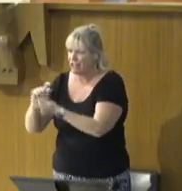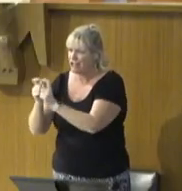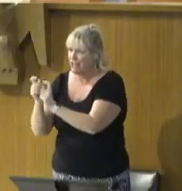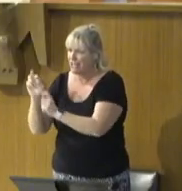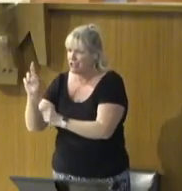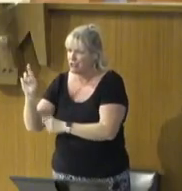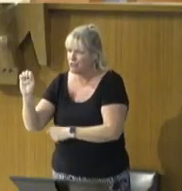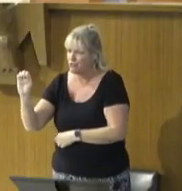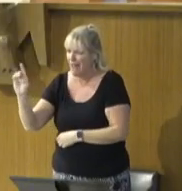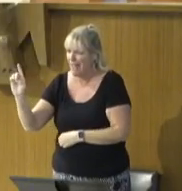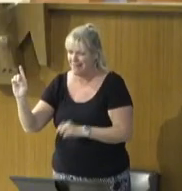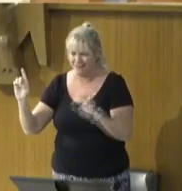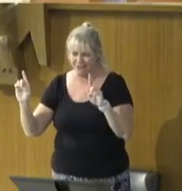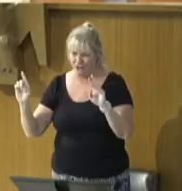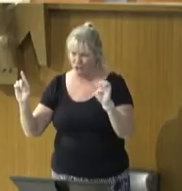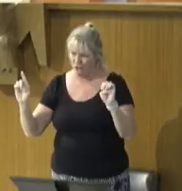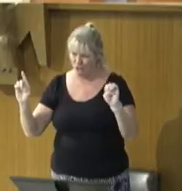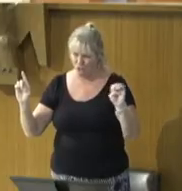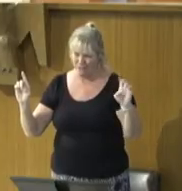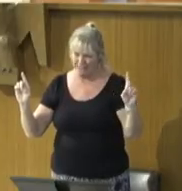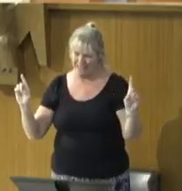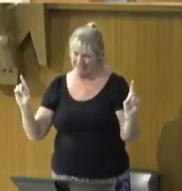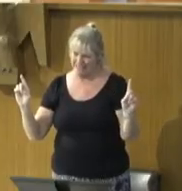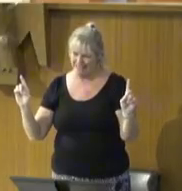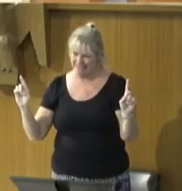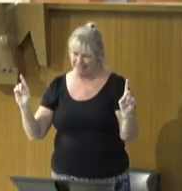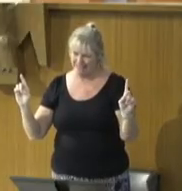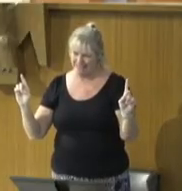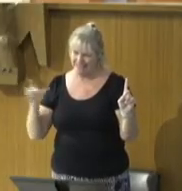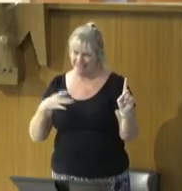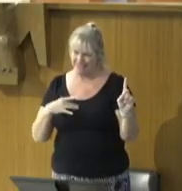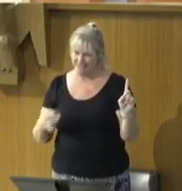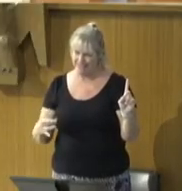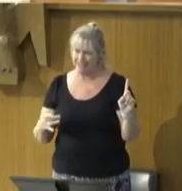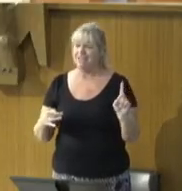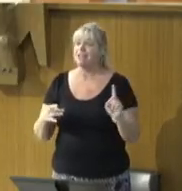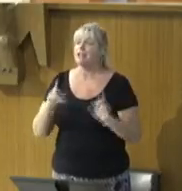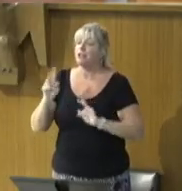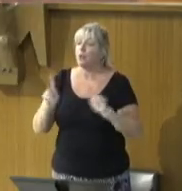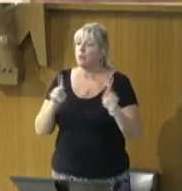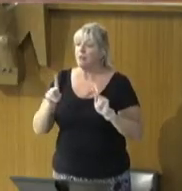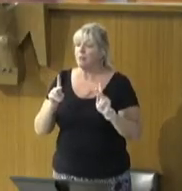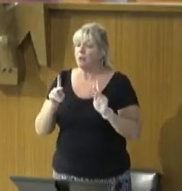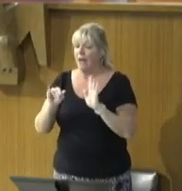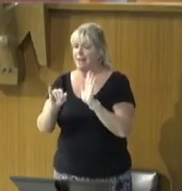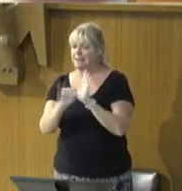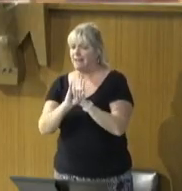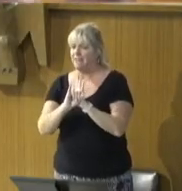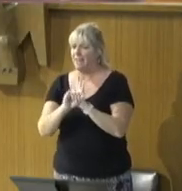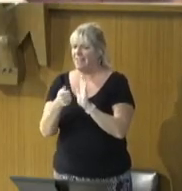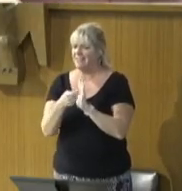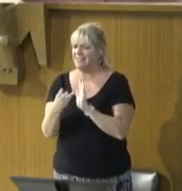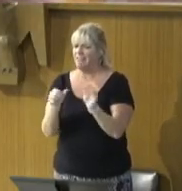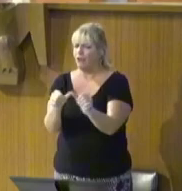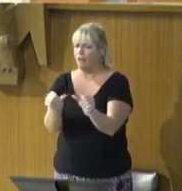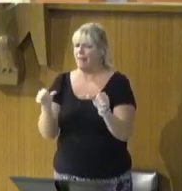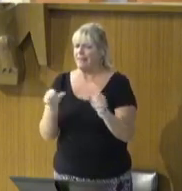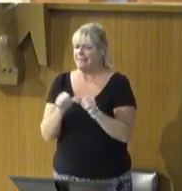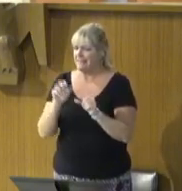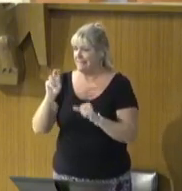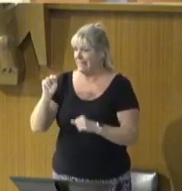Now, scholars have identified several places in the Nile River Delta where there is an abundance of